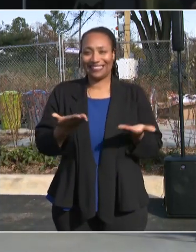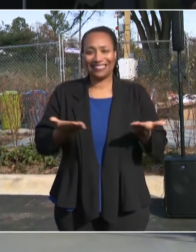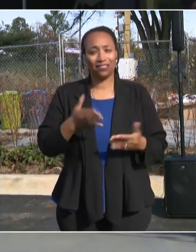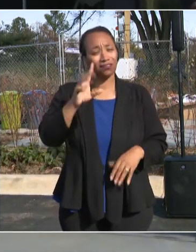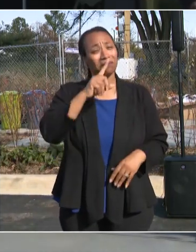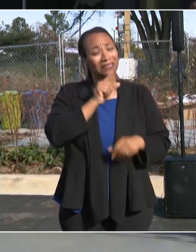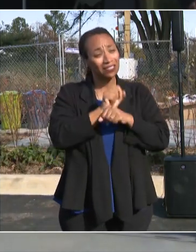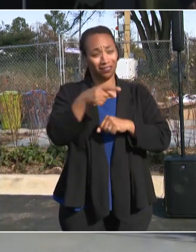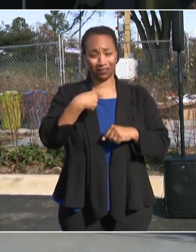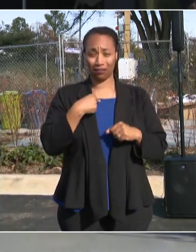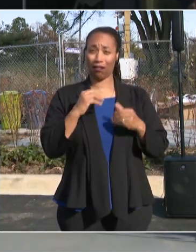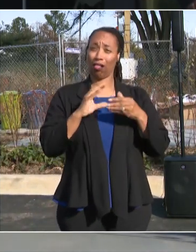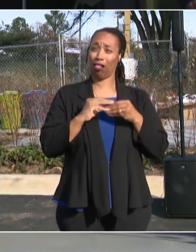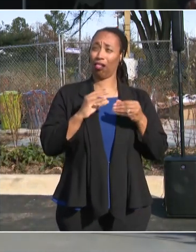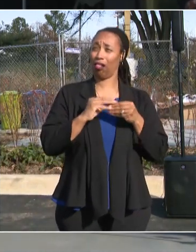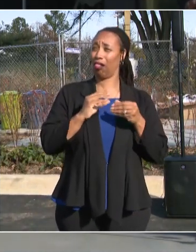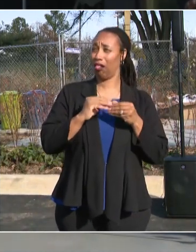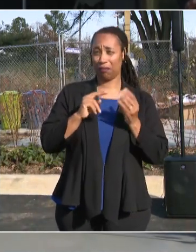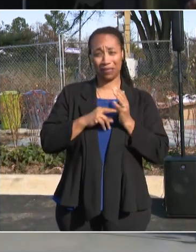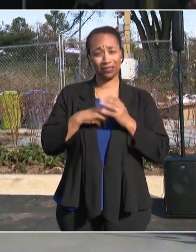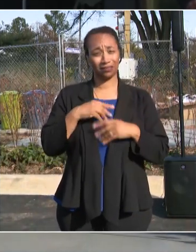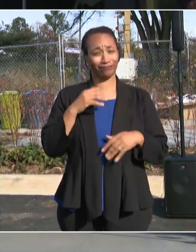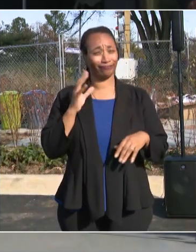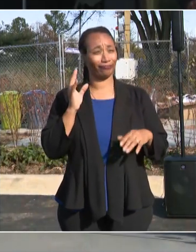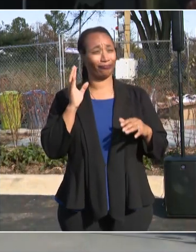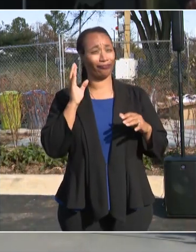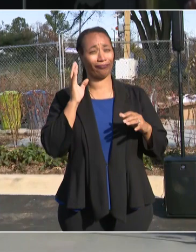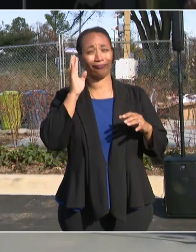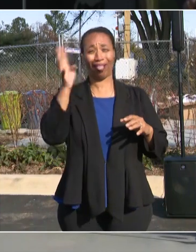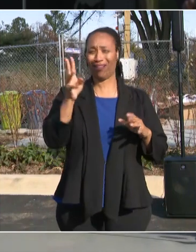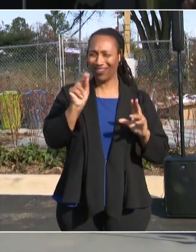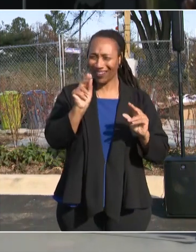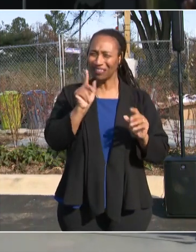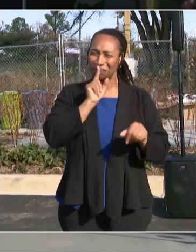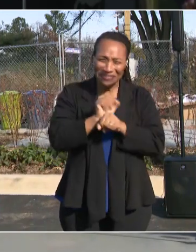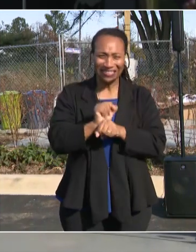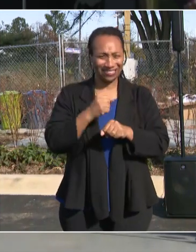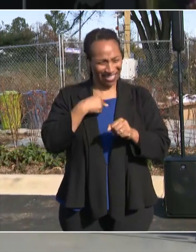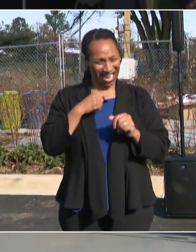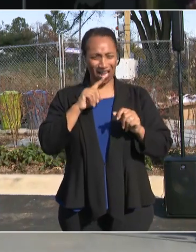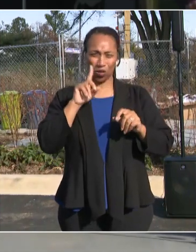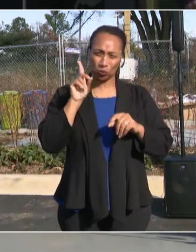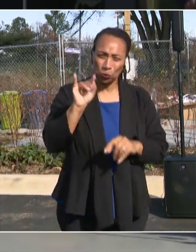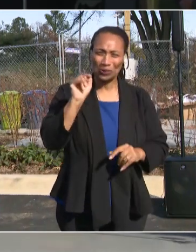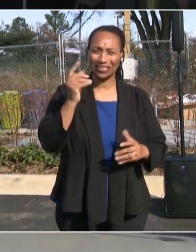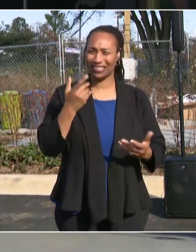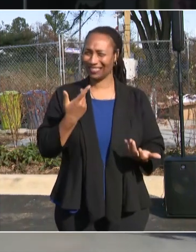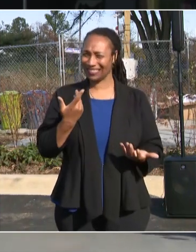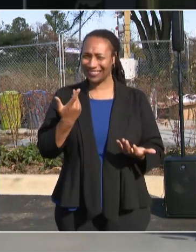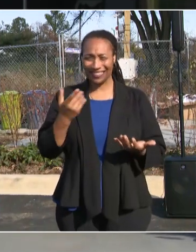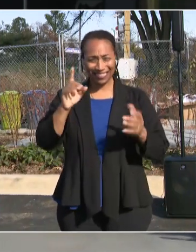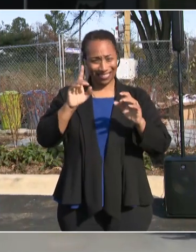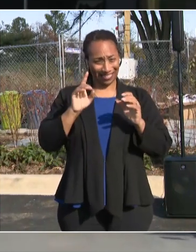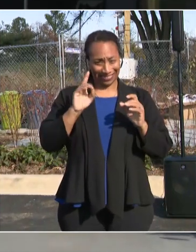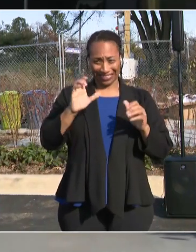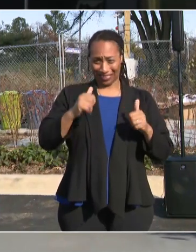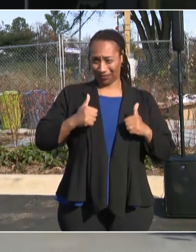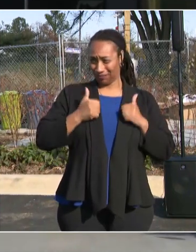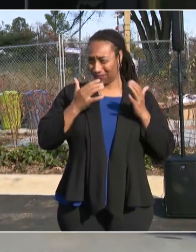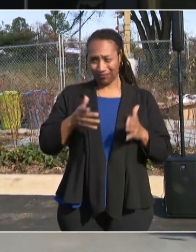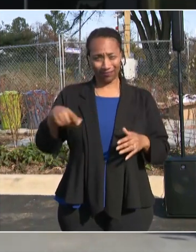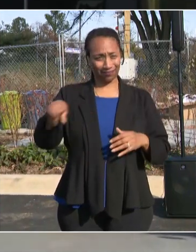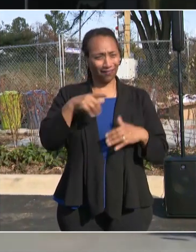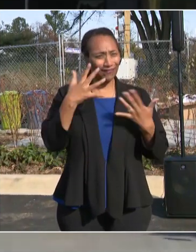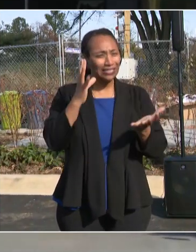talking about real people, real residents of the District of Columbia who will get to experience their new